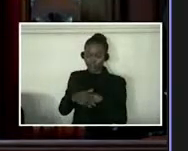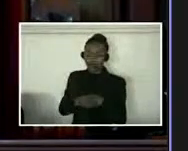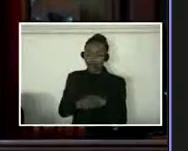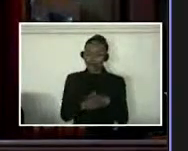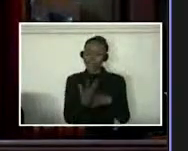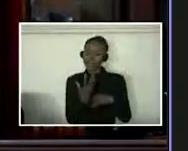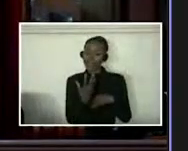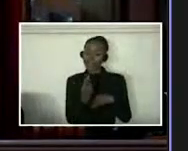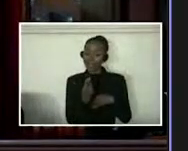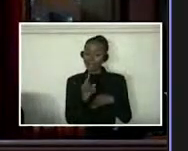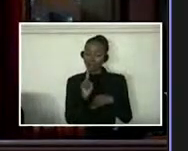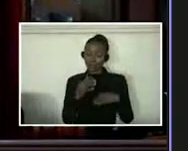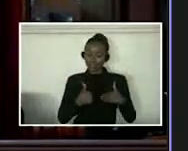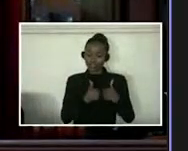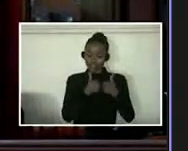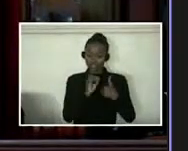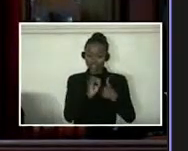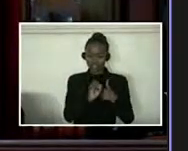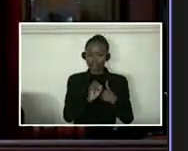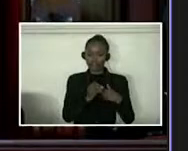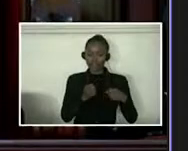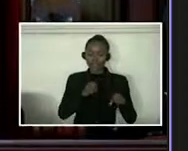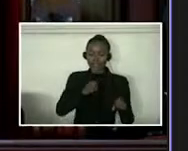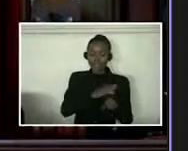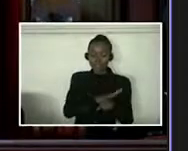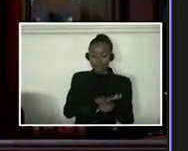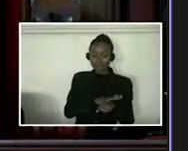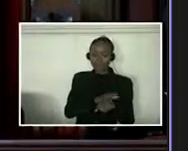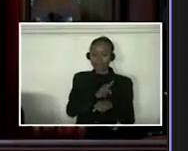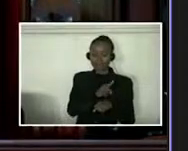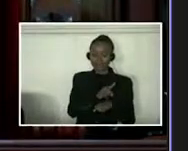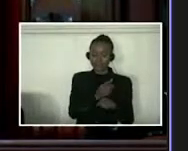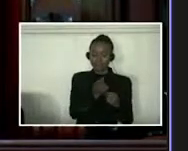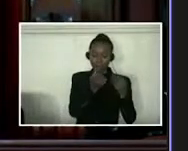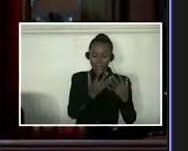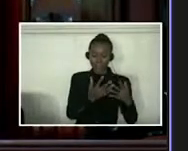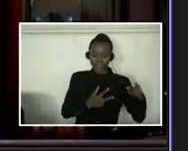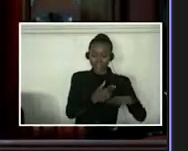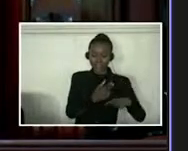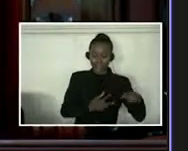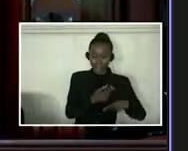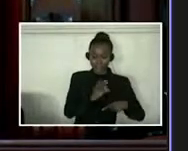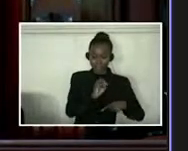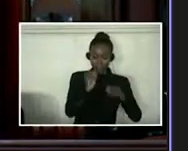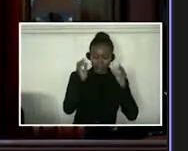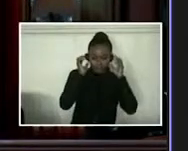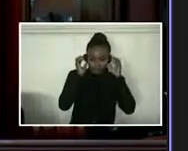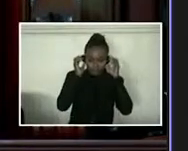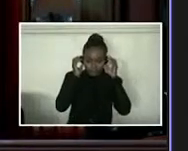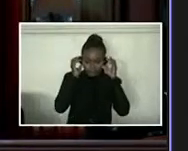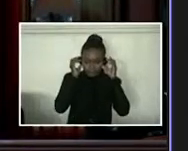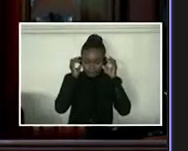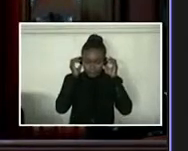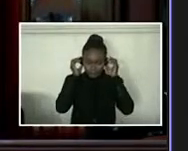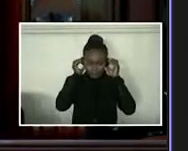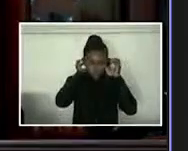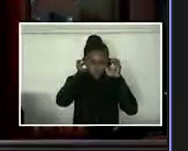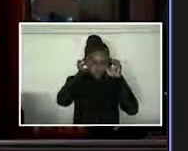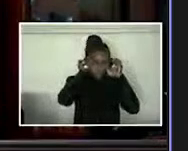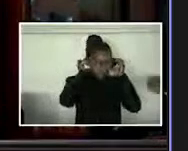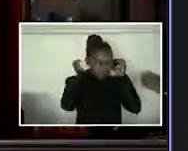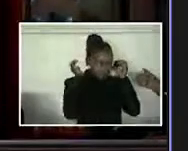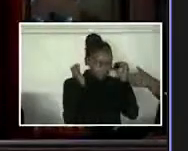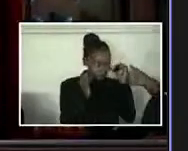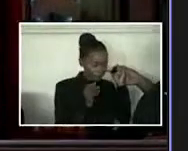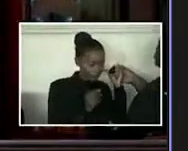is the impact of the budget cuts these cards were implemented in prior years and have significantly reduced the financial resources of this